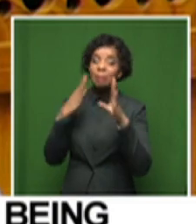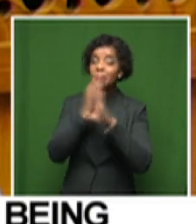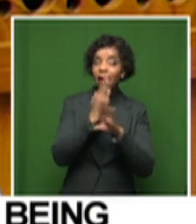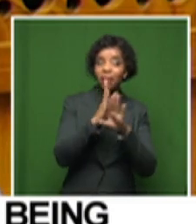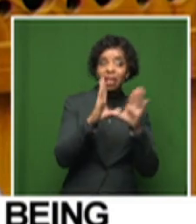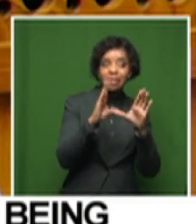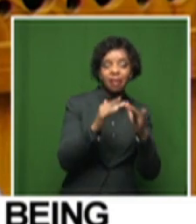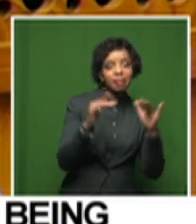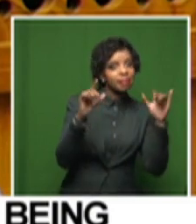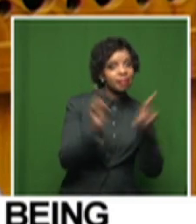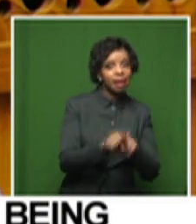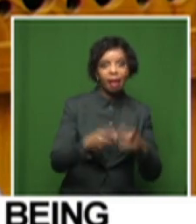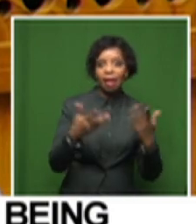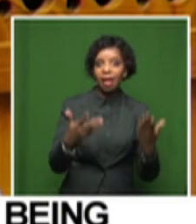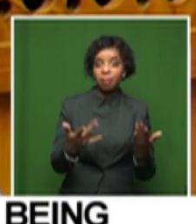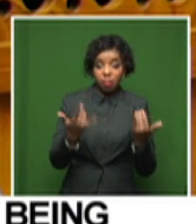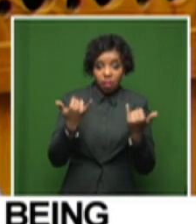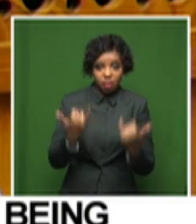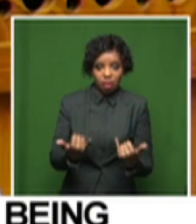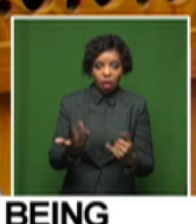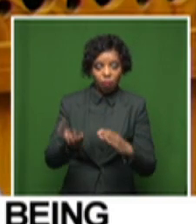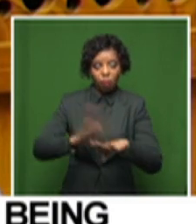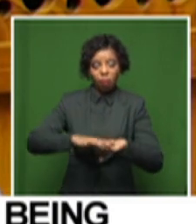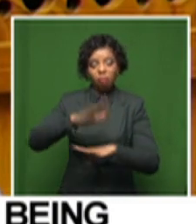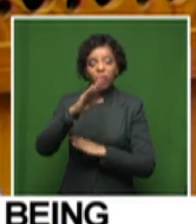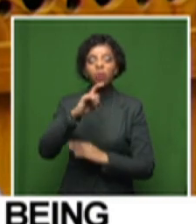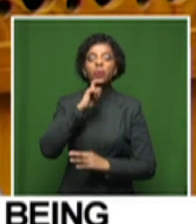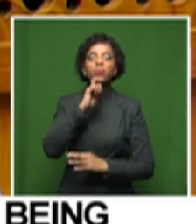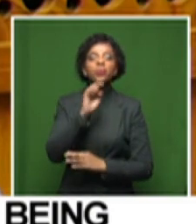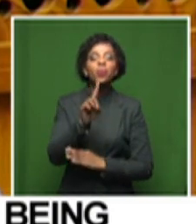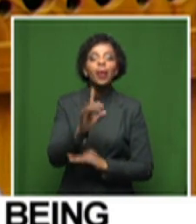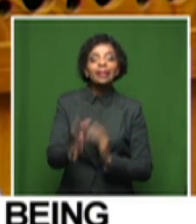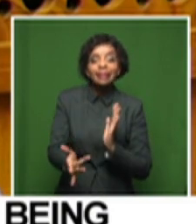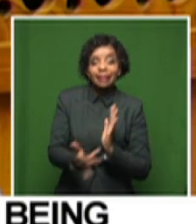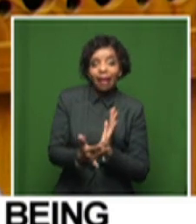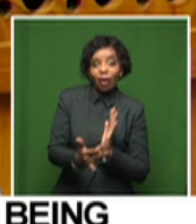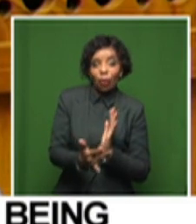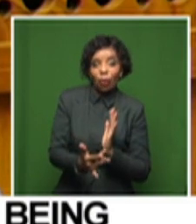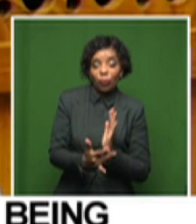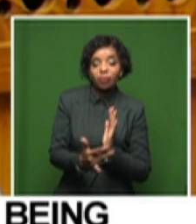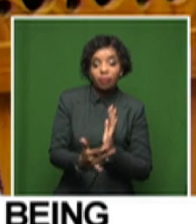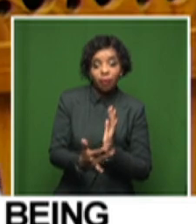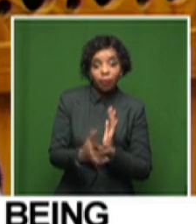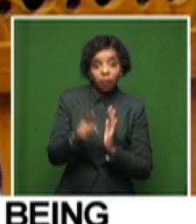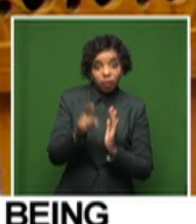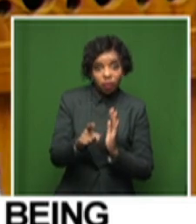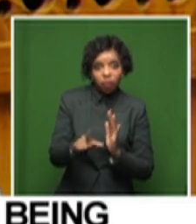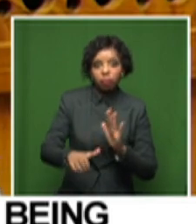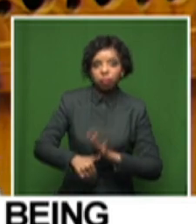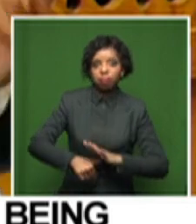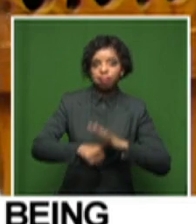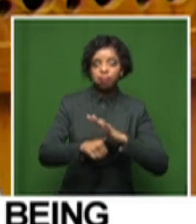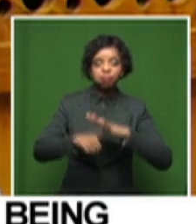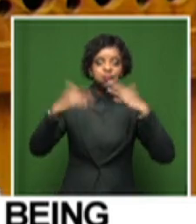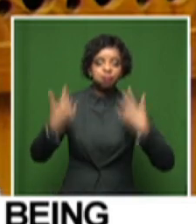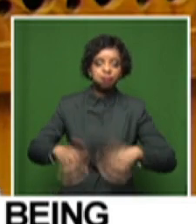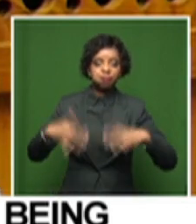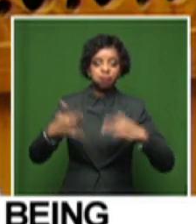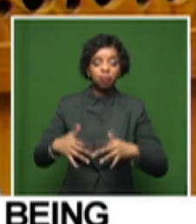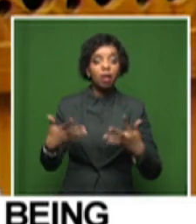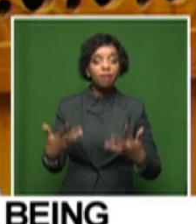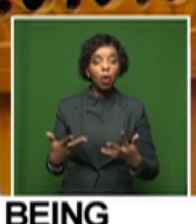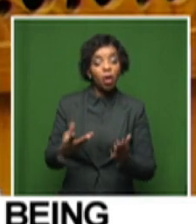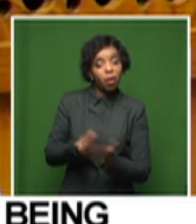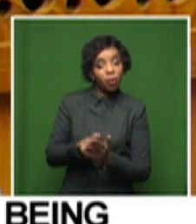that technology is now key. And going forward, technology is going to be key for the rebuilding of